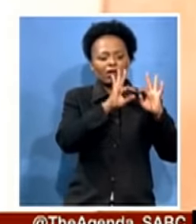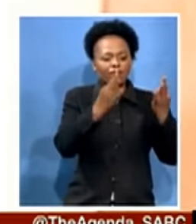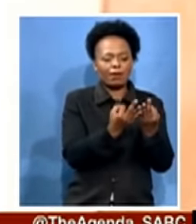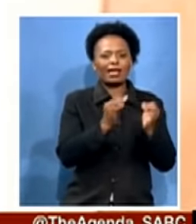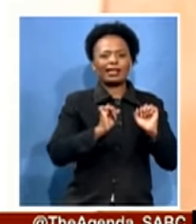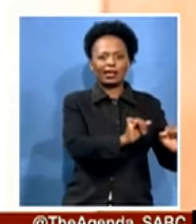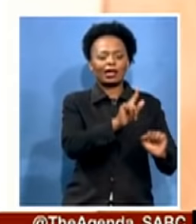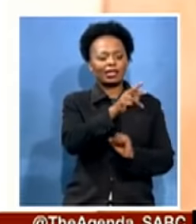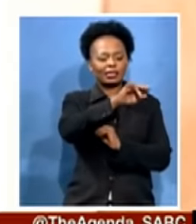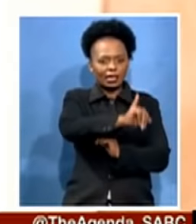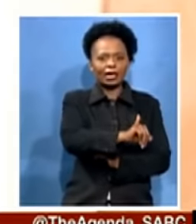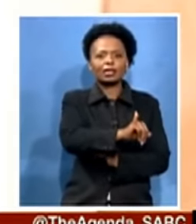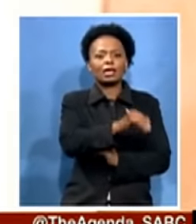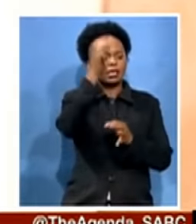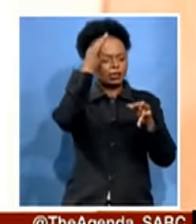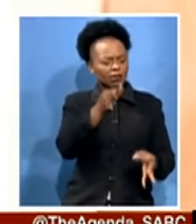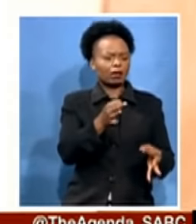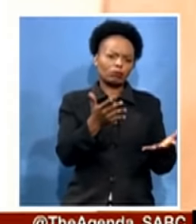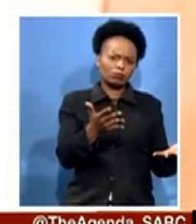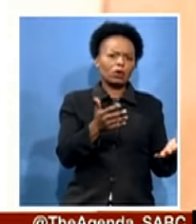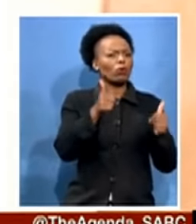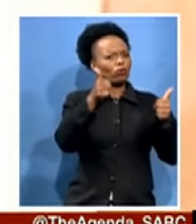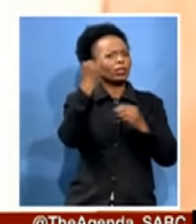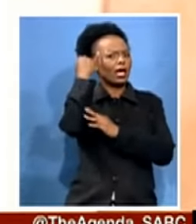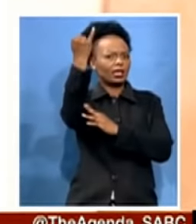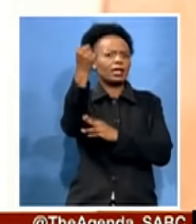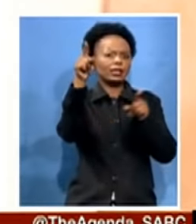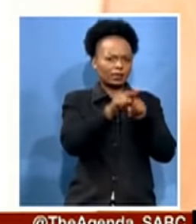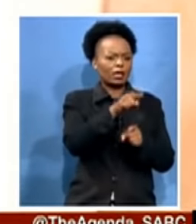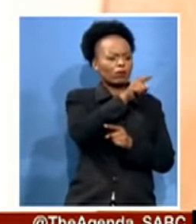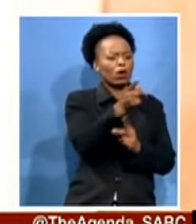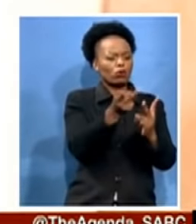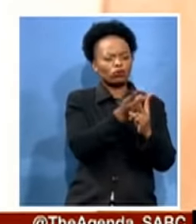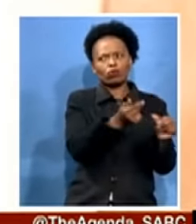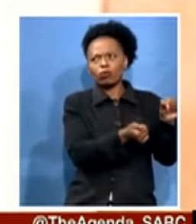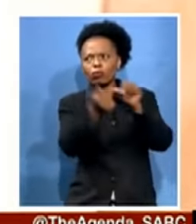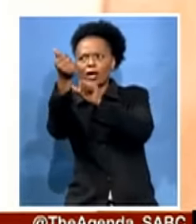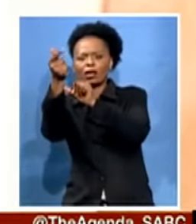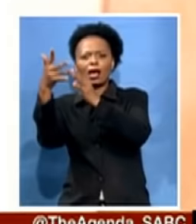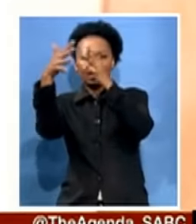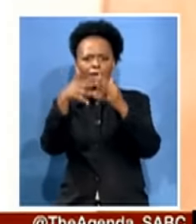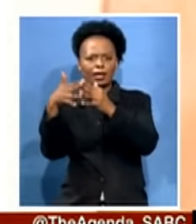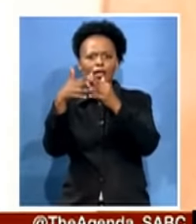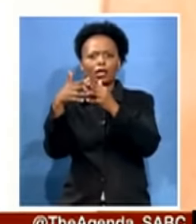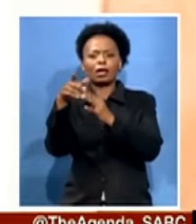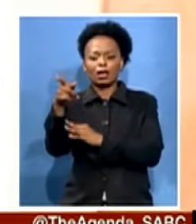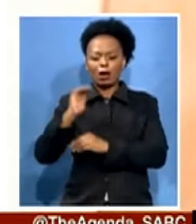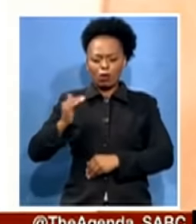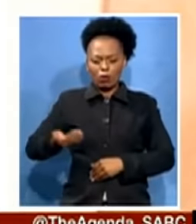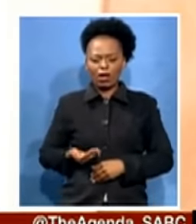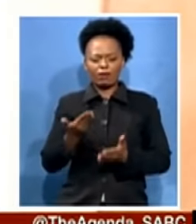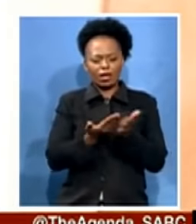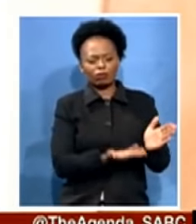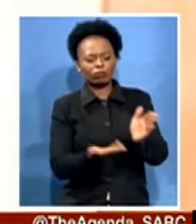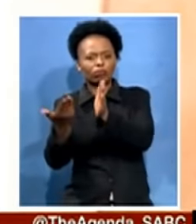it was a good idea that they also go to America and introduce Lindani to Lindsay's family. But before they left,